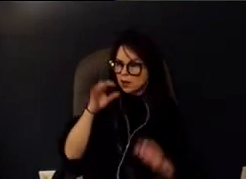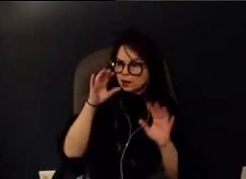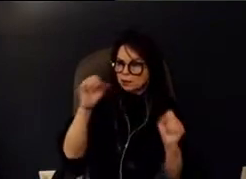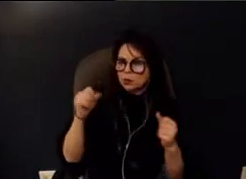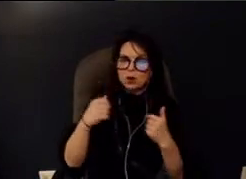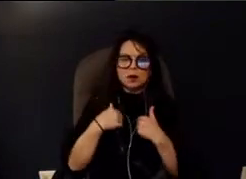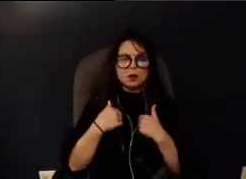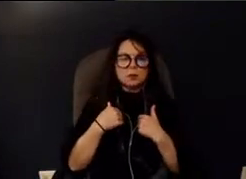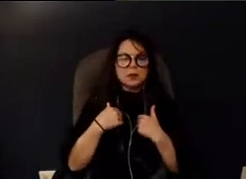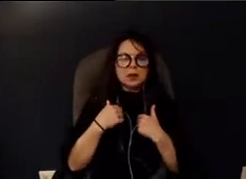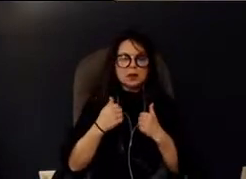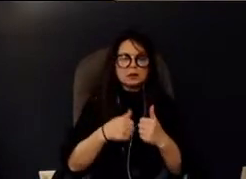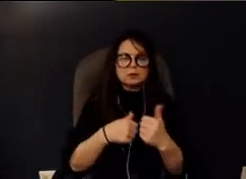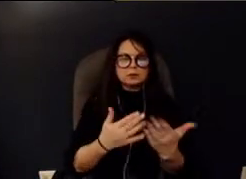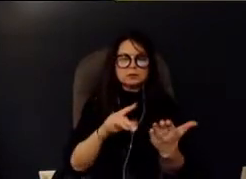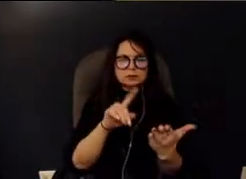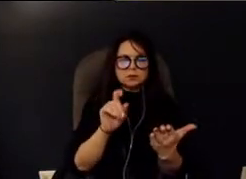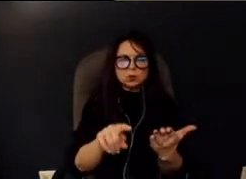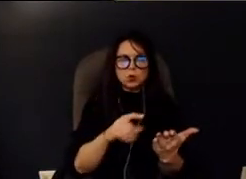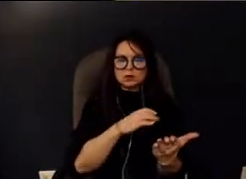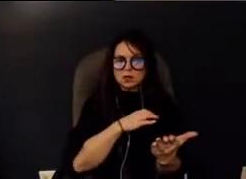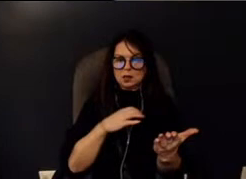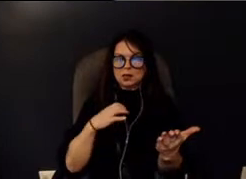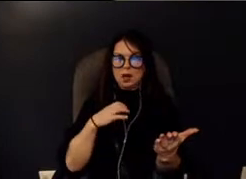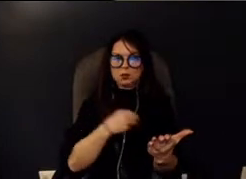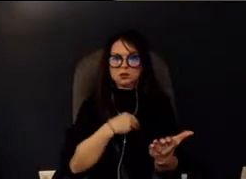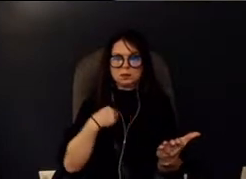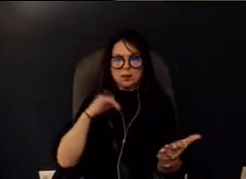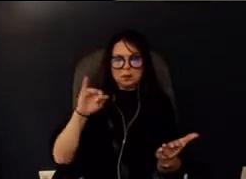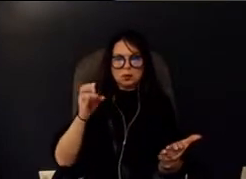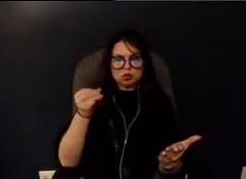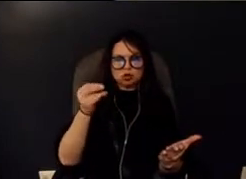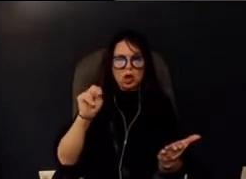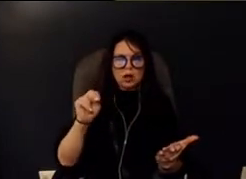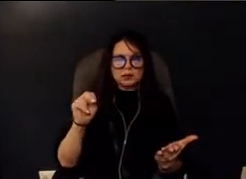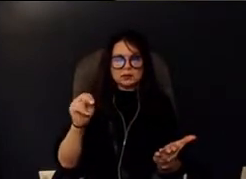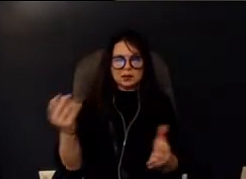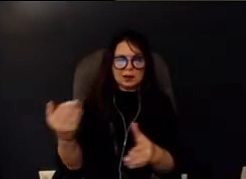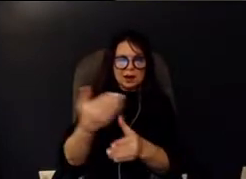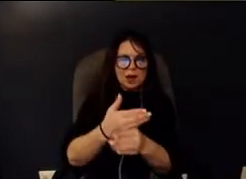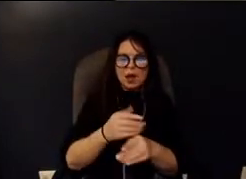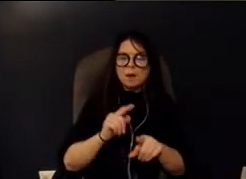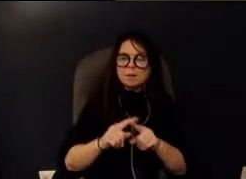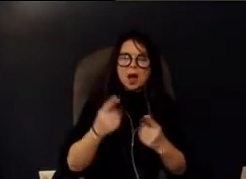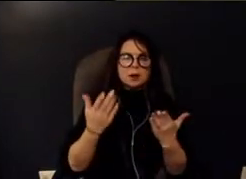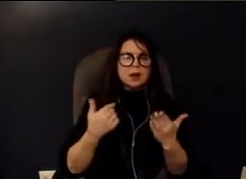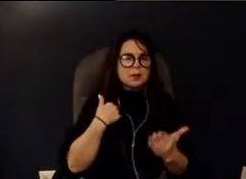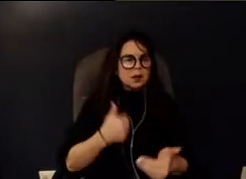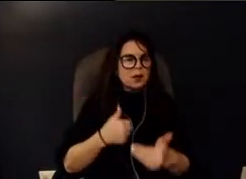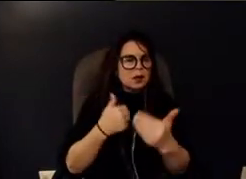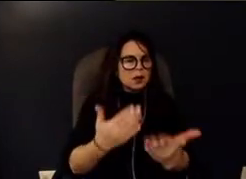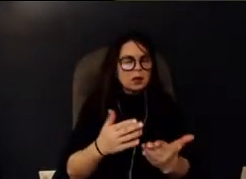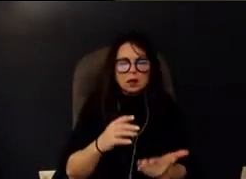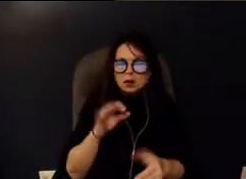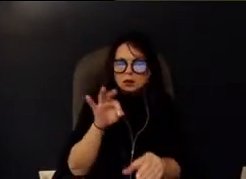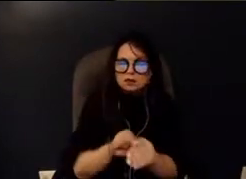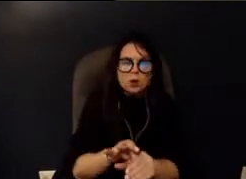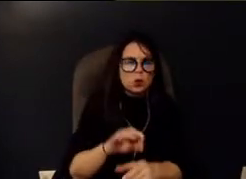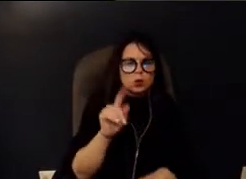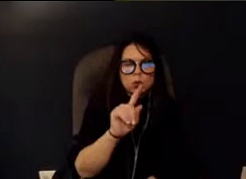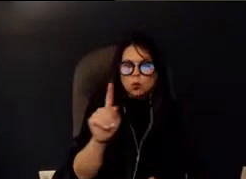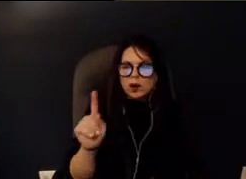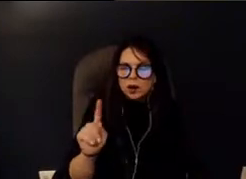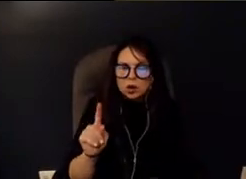Councilmember Johnson jumped in after I suggested that. Why don't we see where the votes are, and then we can determine if it passes, if there's a staff direction